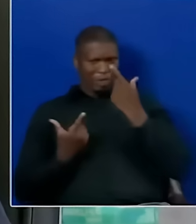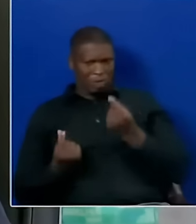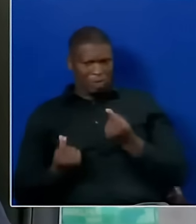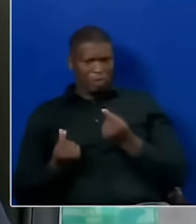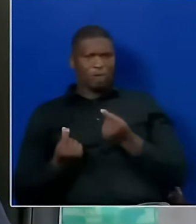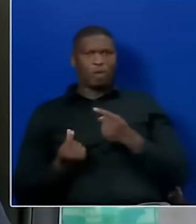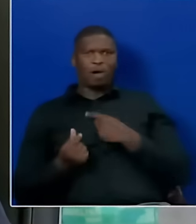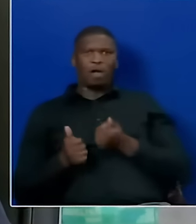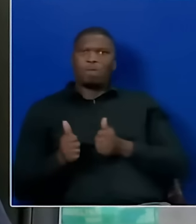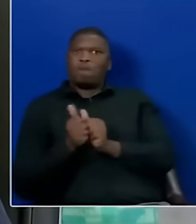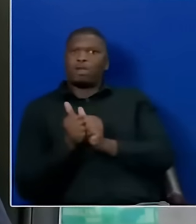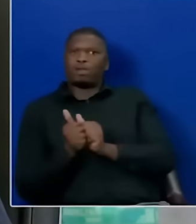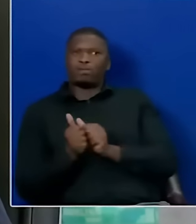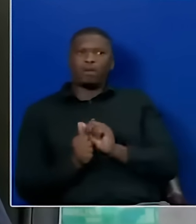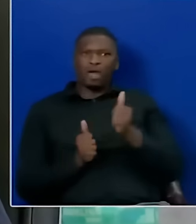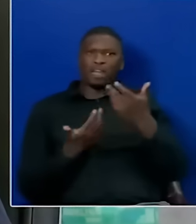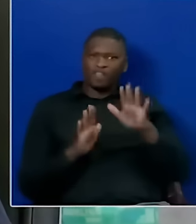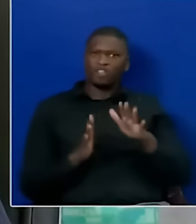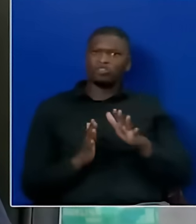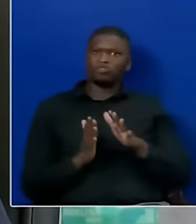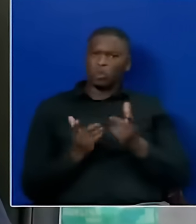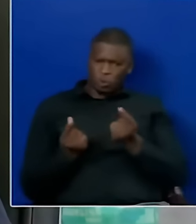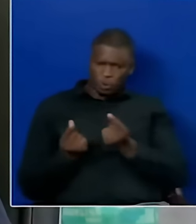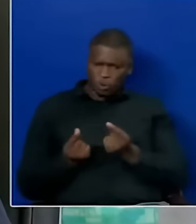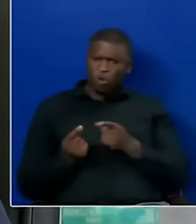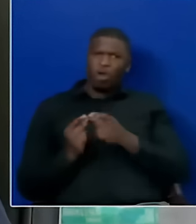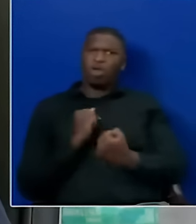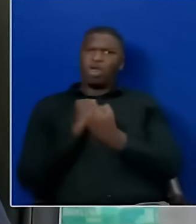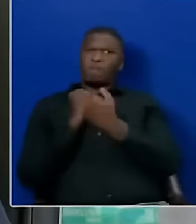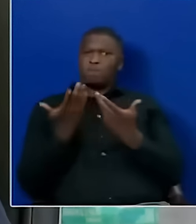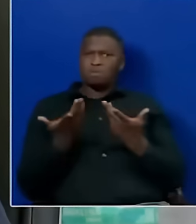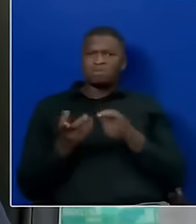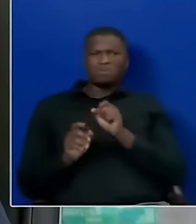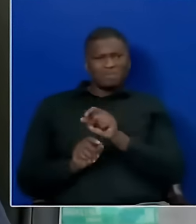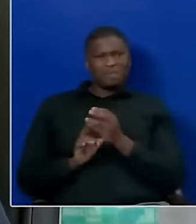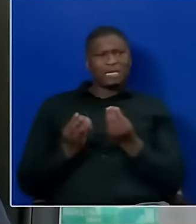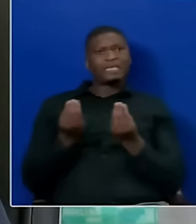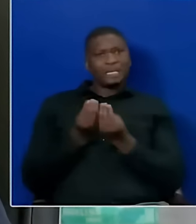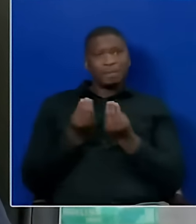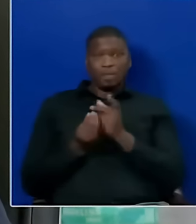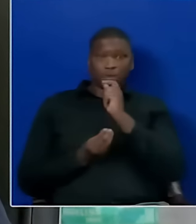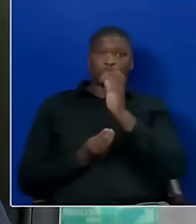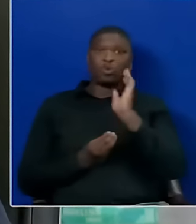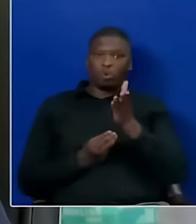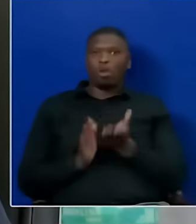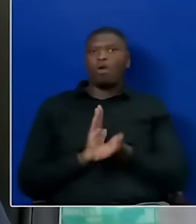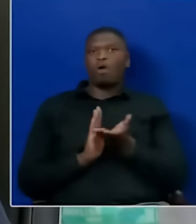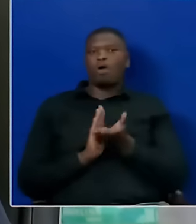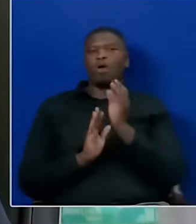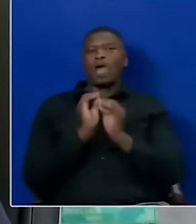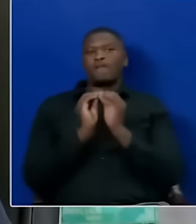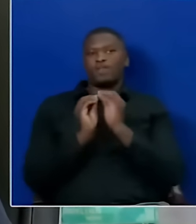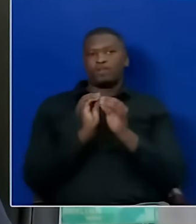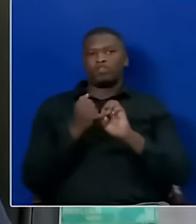side to the case. So it's something that we'll have to look into it and try to put some measures to